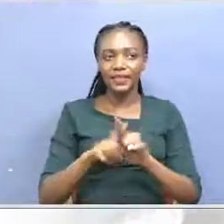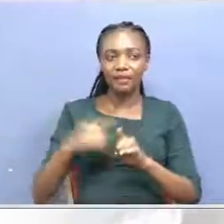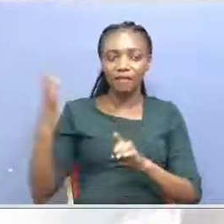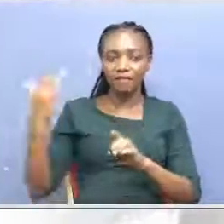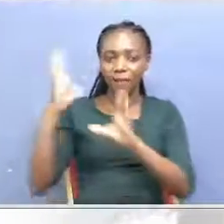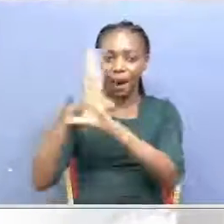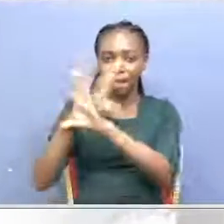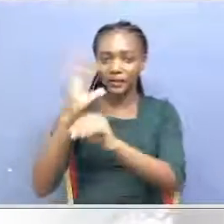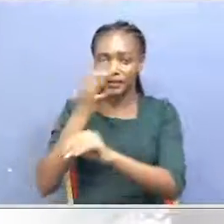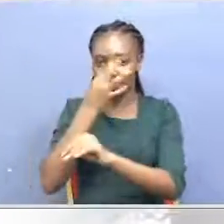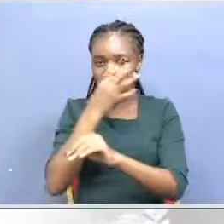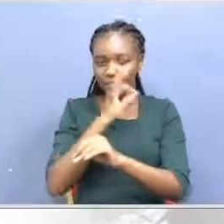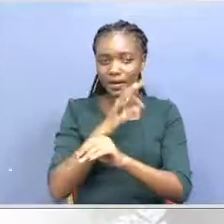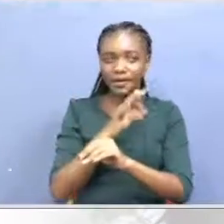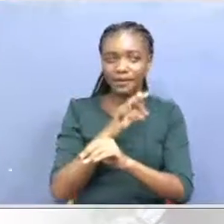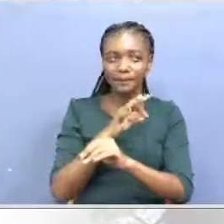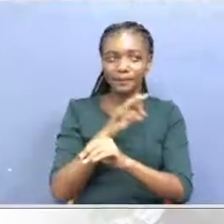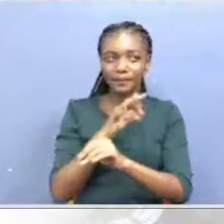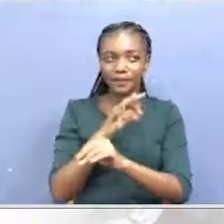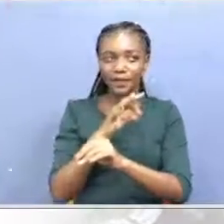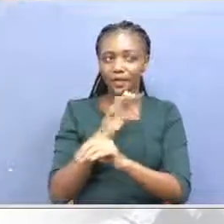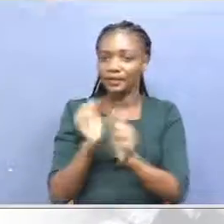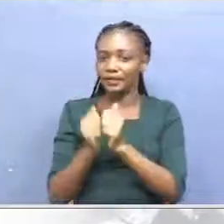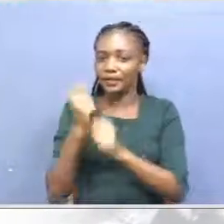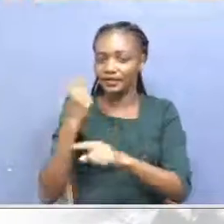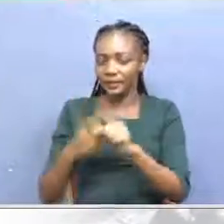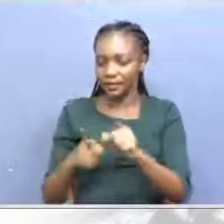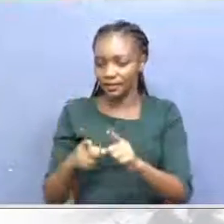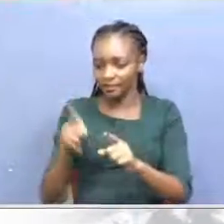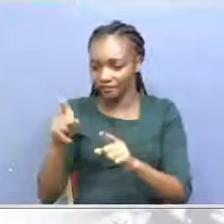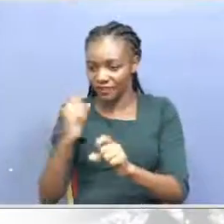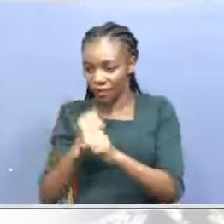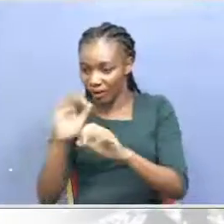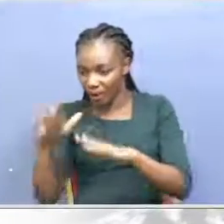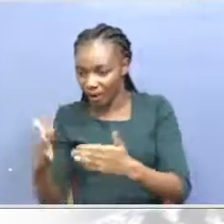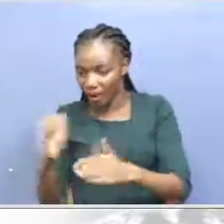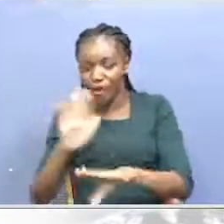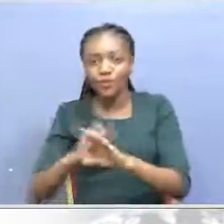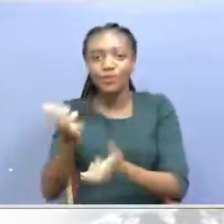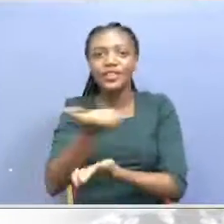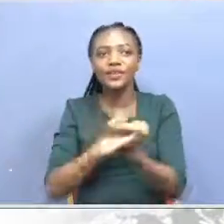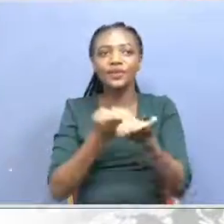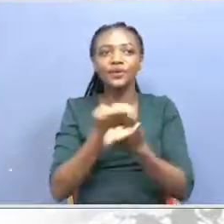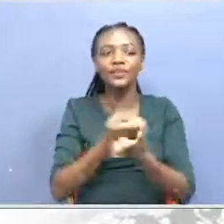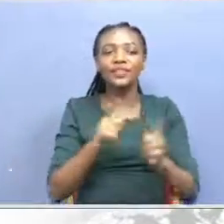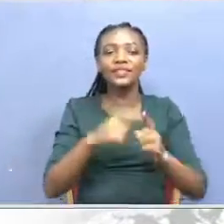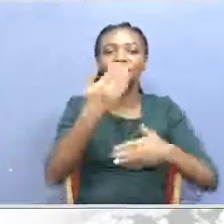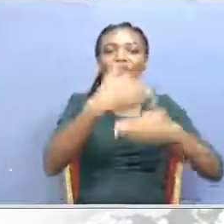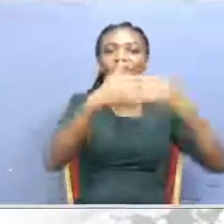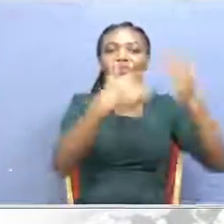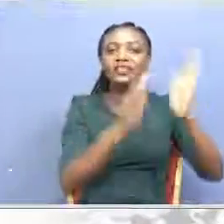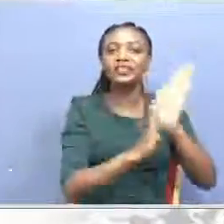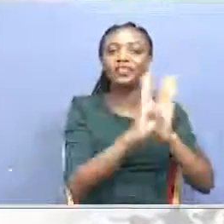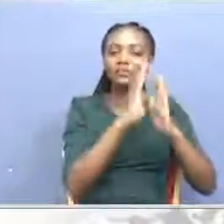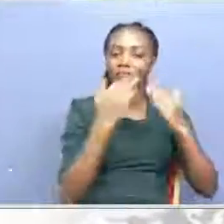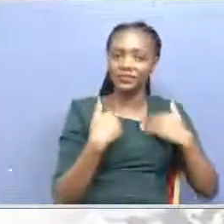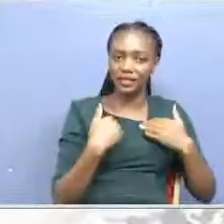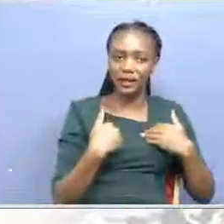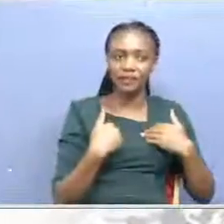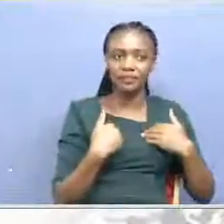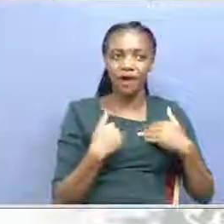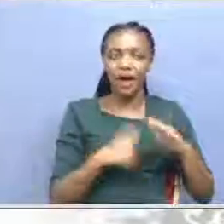President Mwai Kibaki's tenure oversaw a stable economic growth with notable infrastructural development under